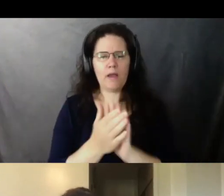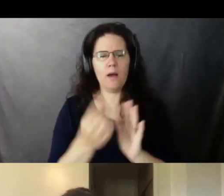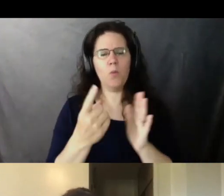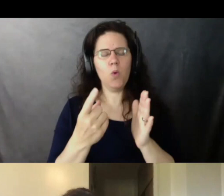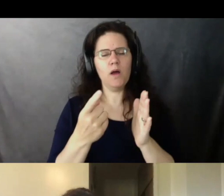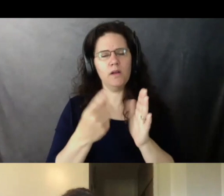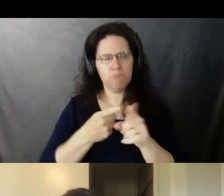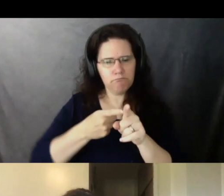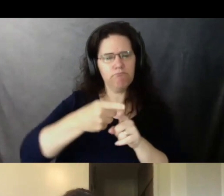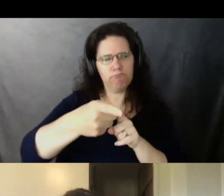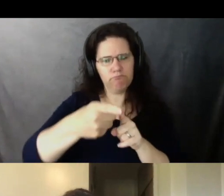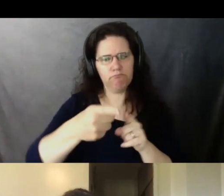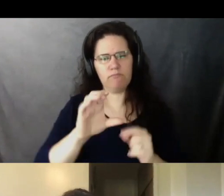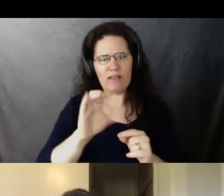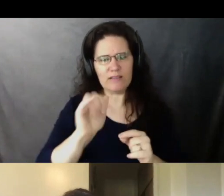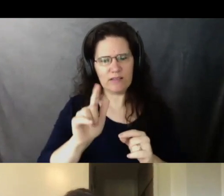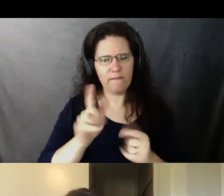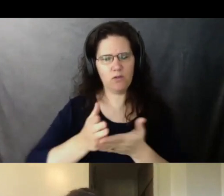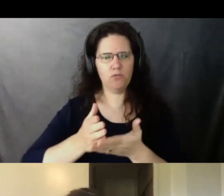law to protect